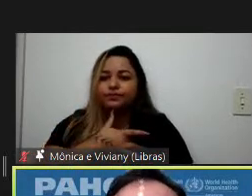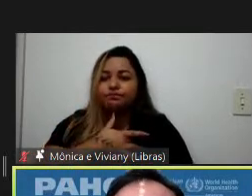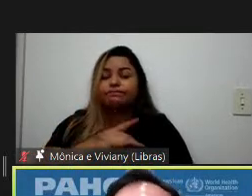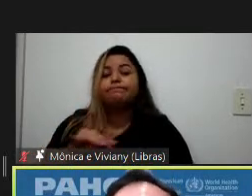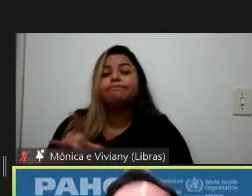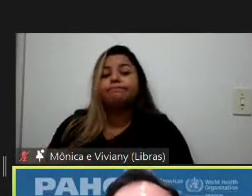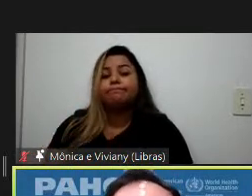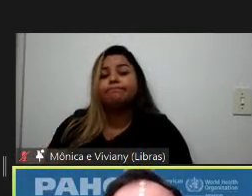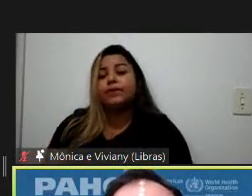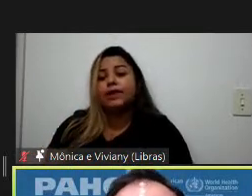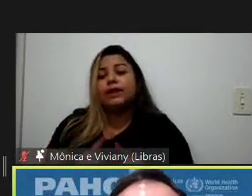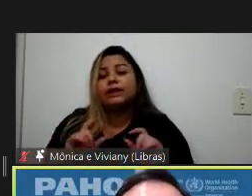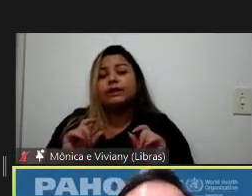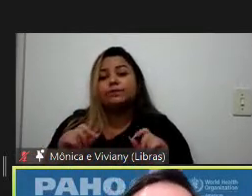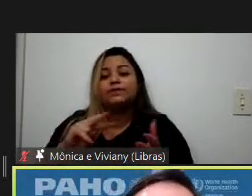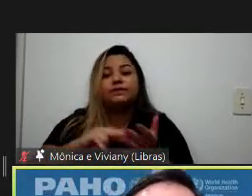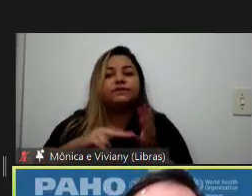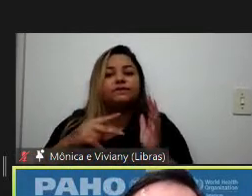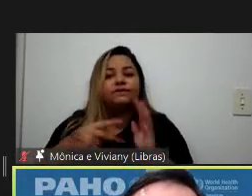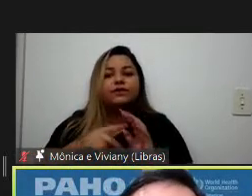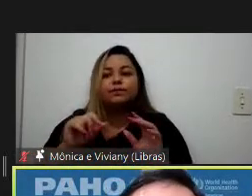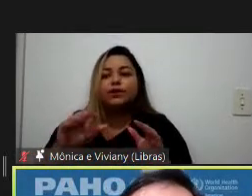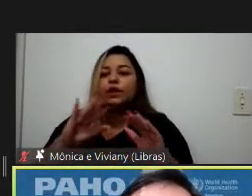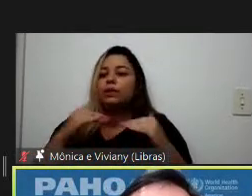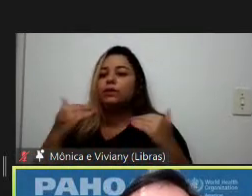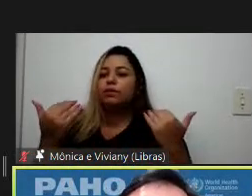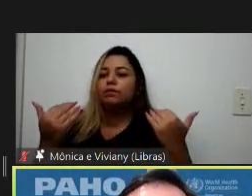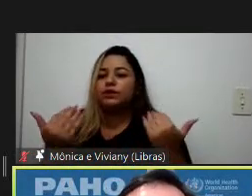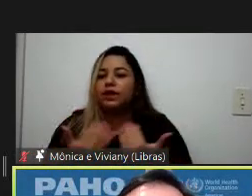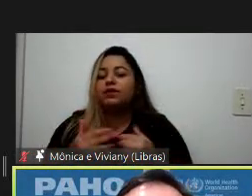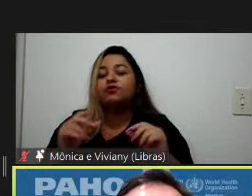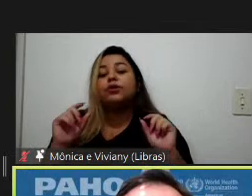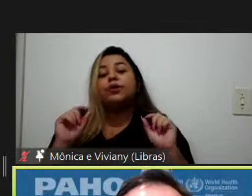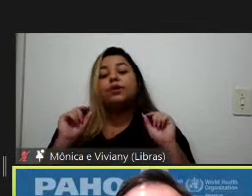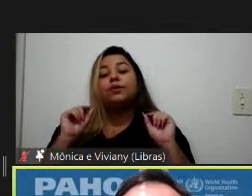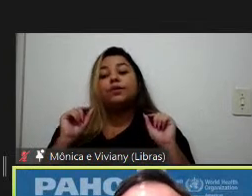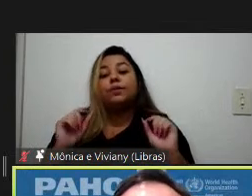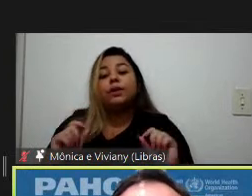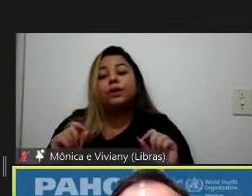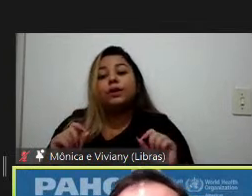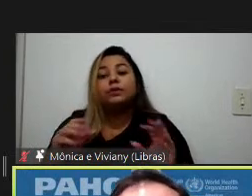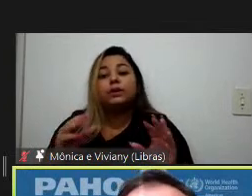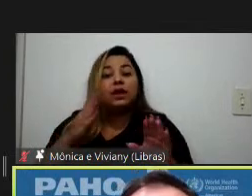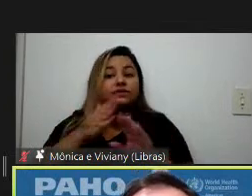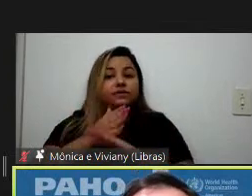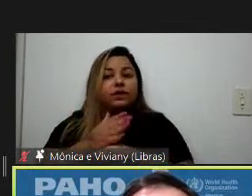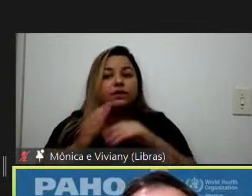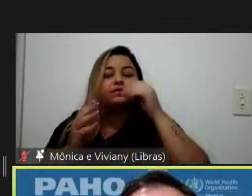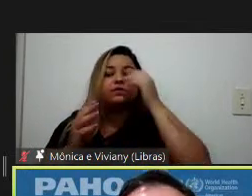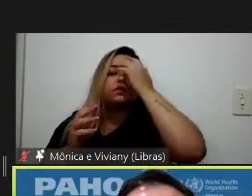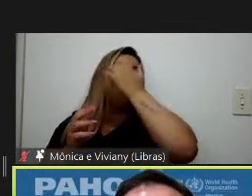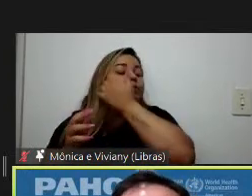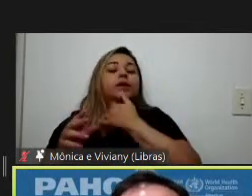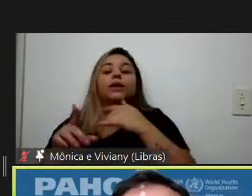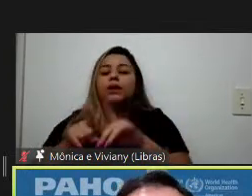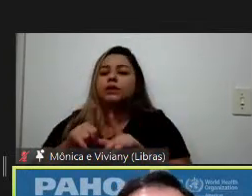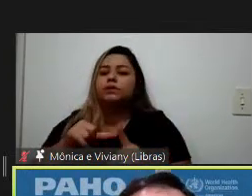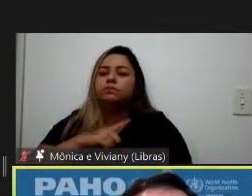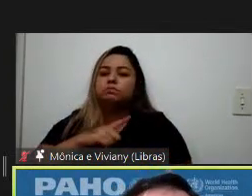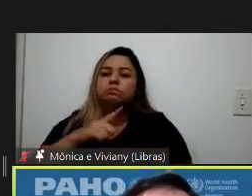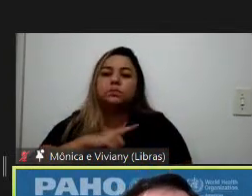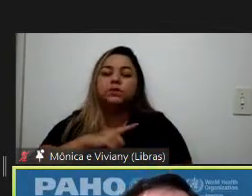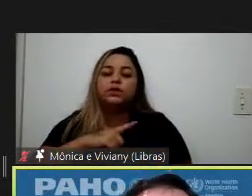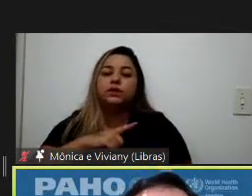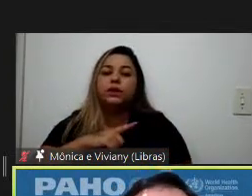of health, and this says that any community, each group can have access to quality